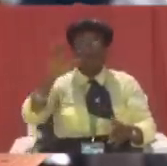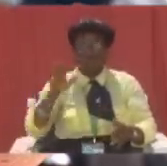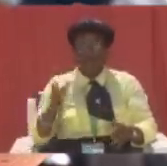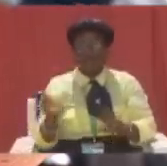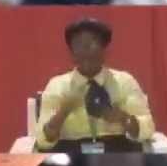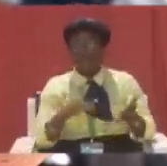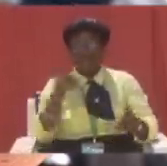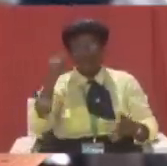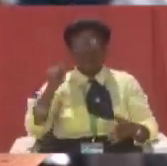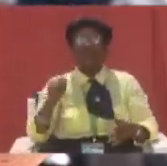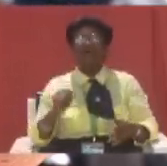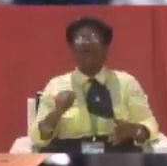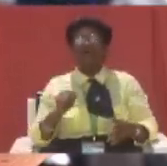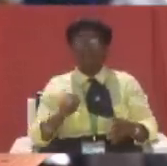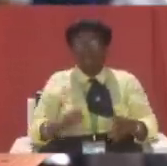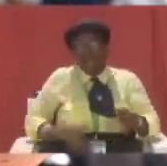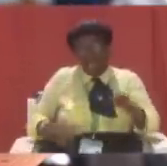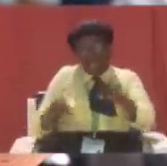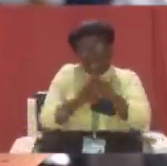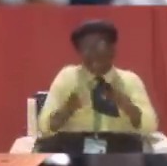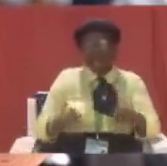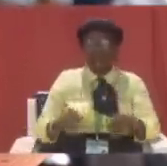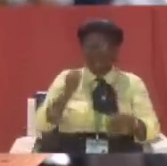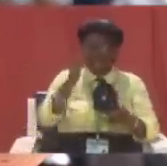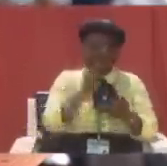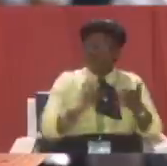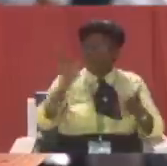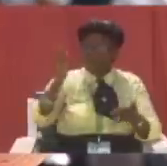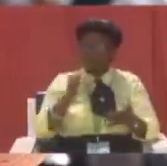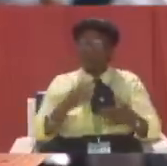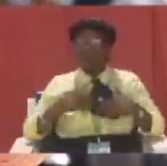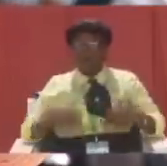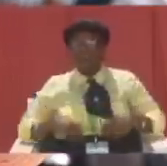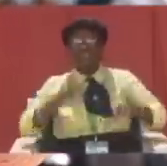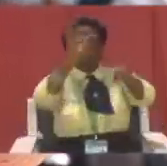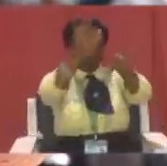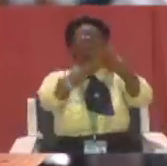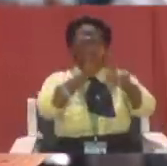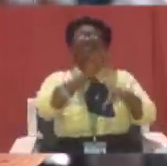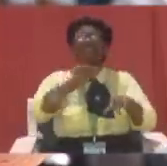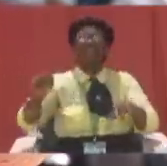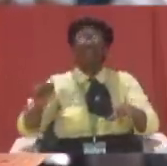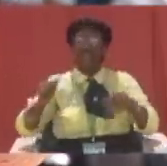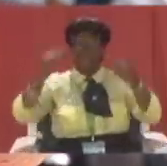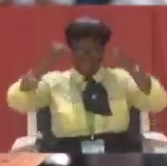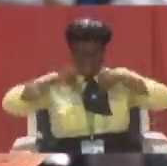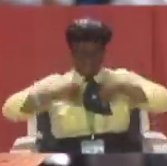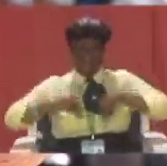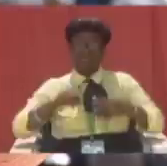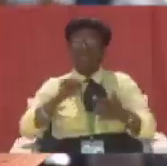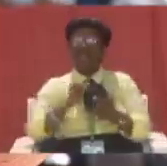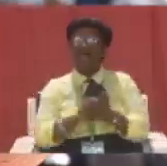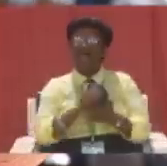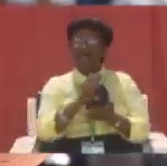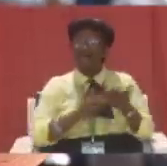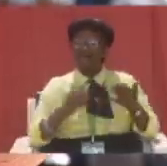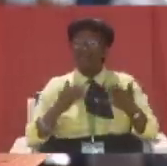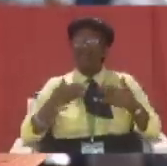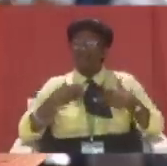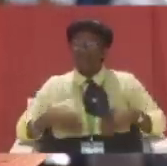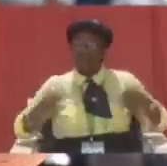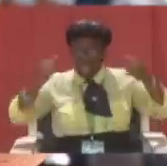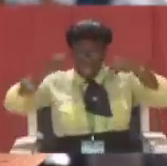Somebody touched the dress that somebody else wore, and miracles began to